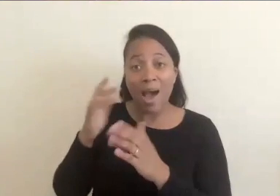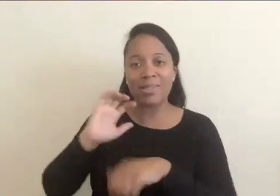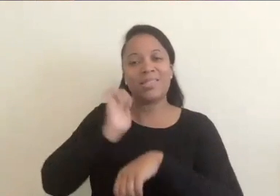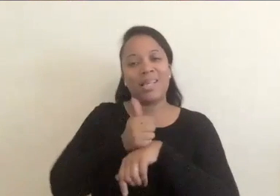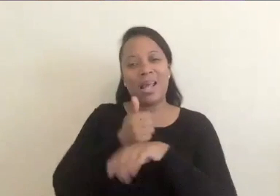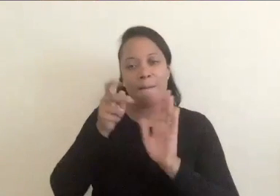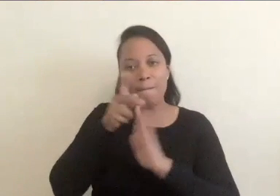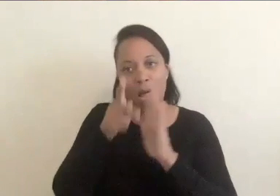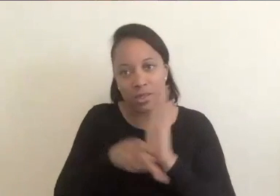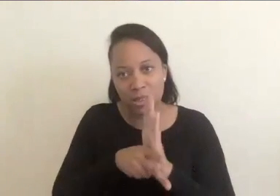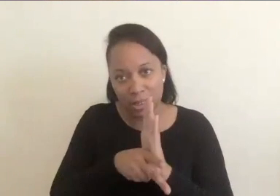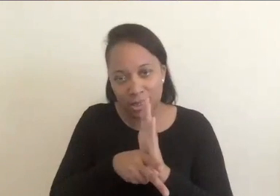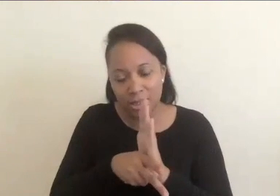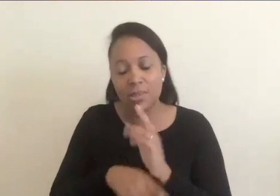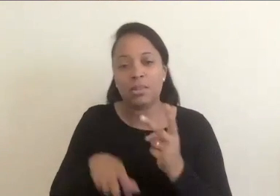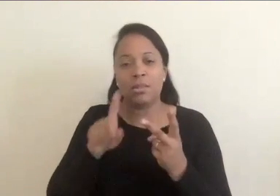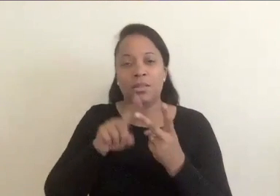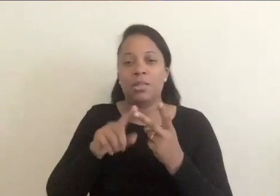policies. It's to